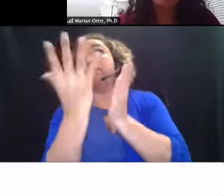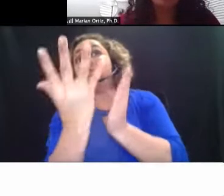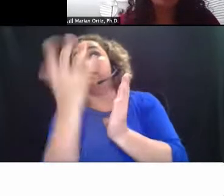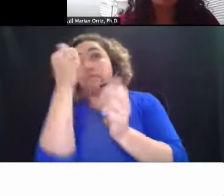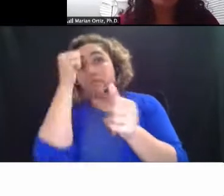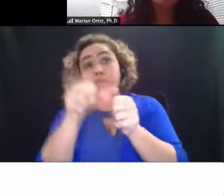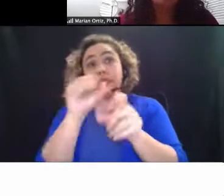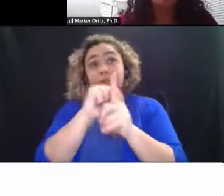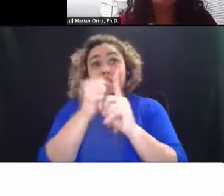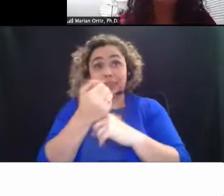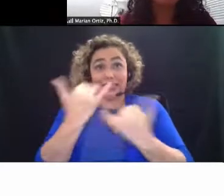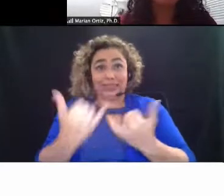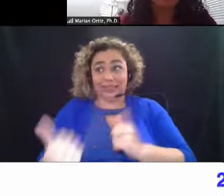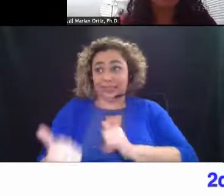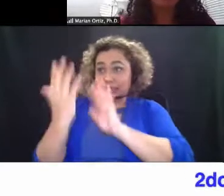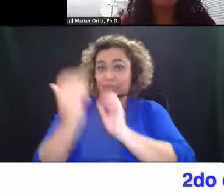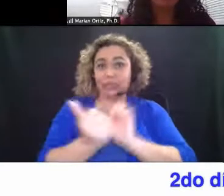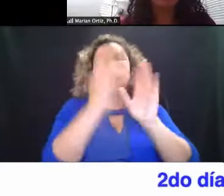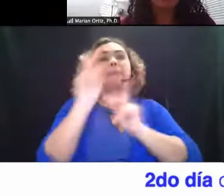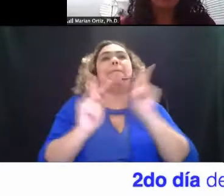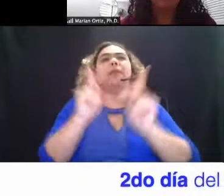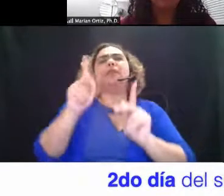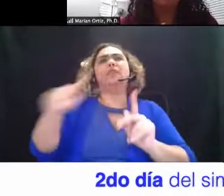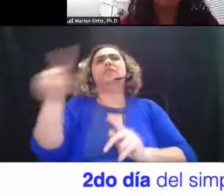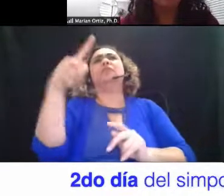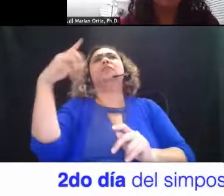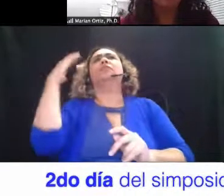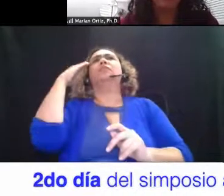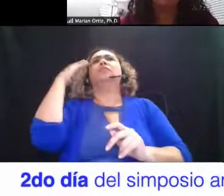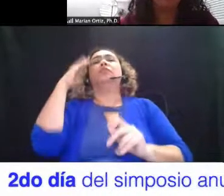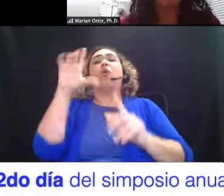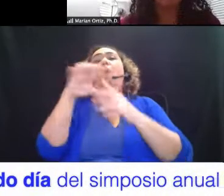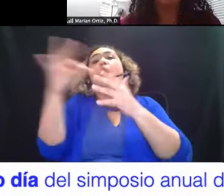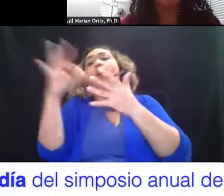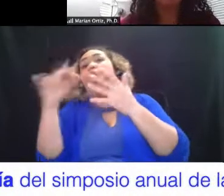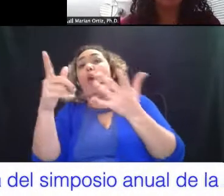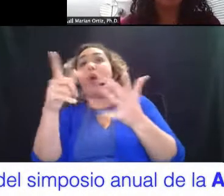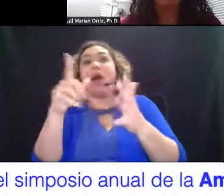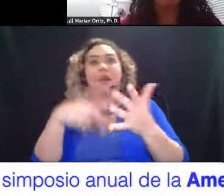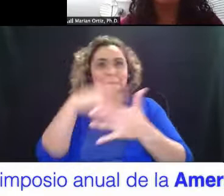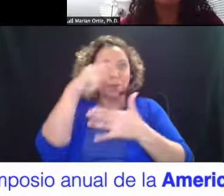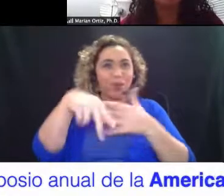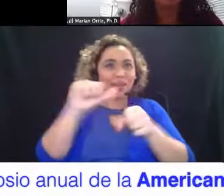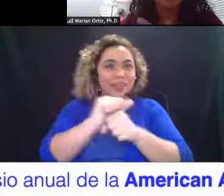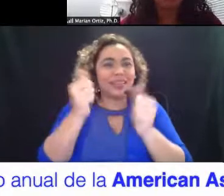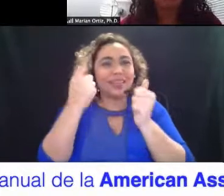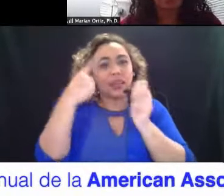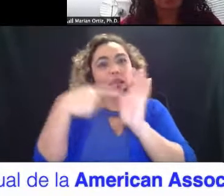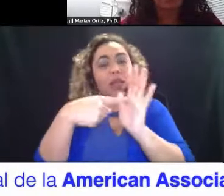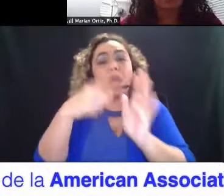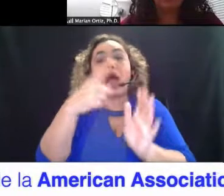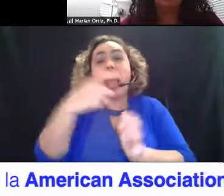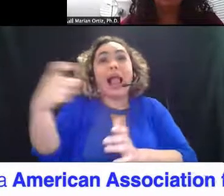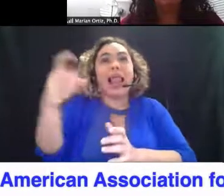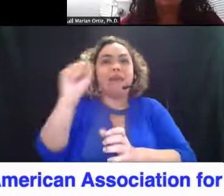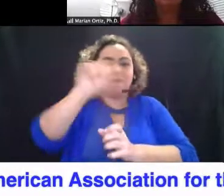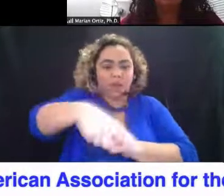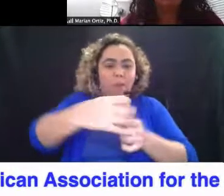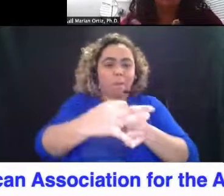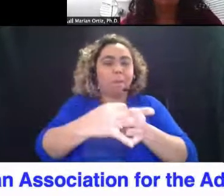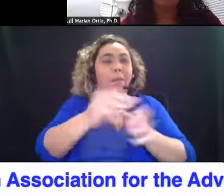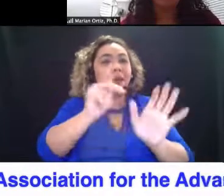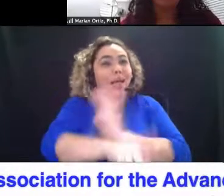situation that we're facing, that we're also providing alternatives, like the projects that we're doing with the larvicide and